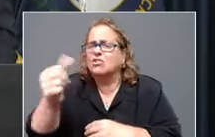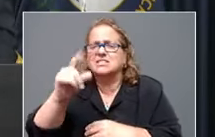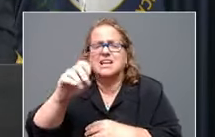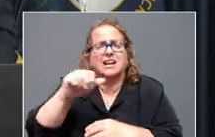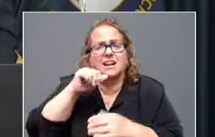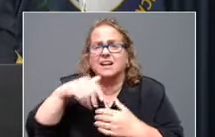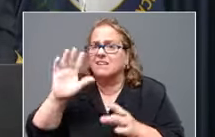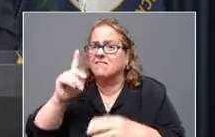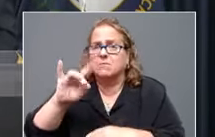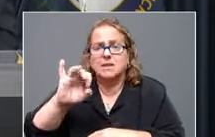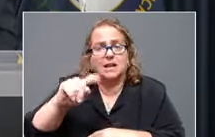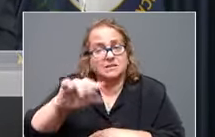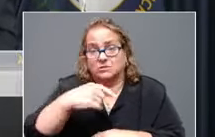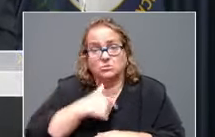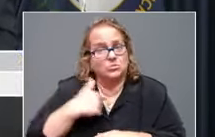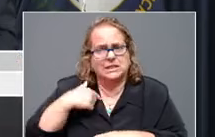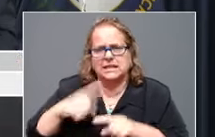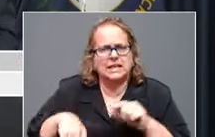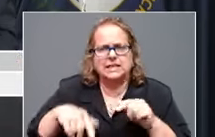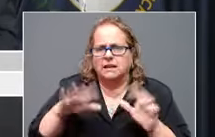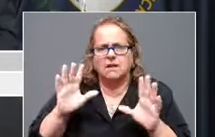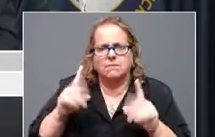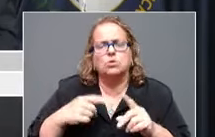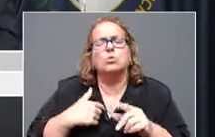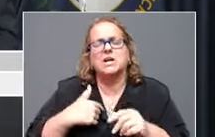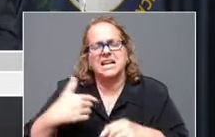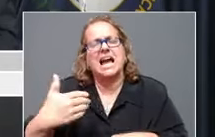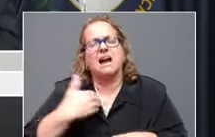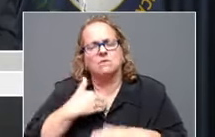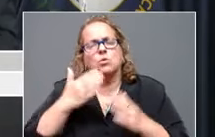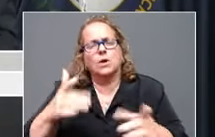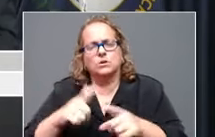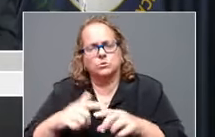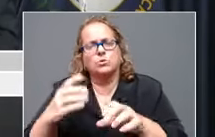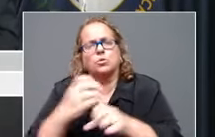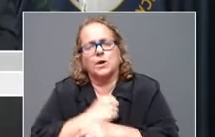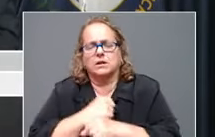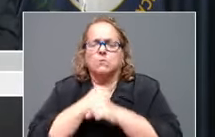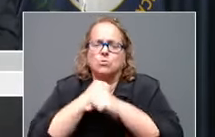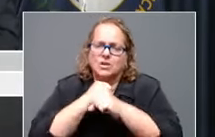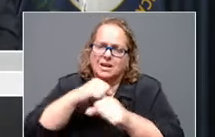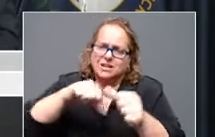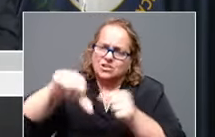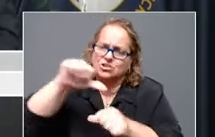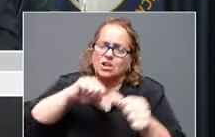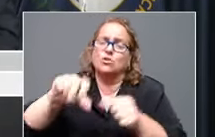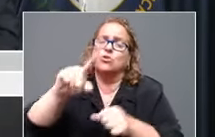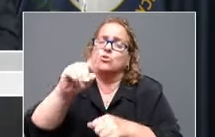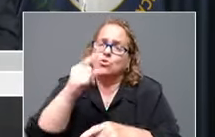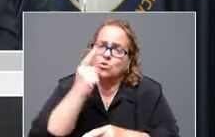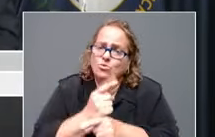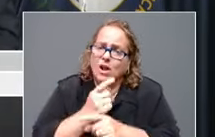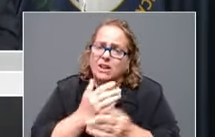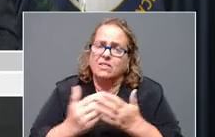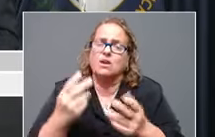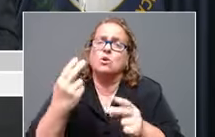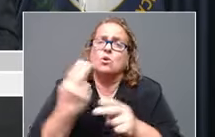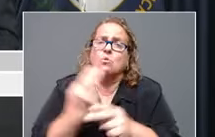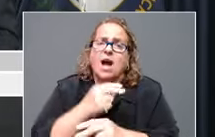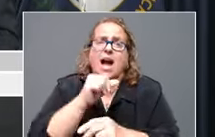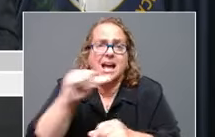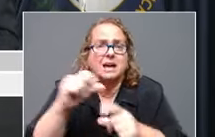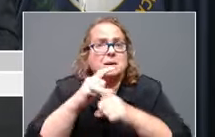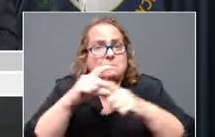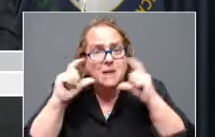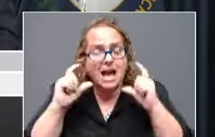either. We have the tools to win. Let's make sure we're protecting one another. Do the right thing. Wear a mask when you